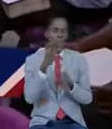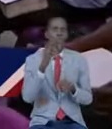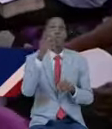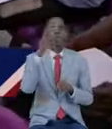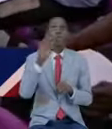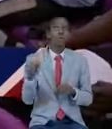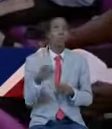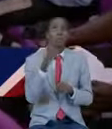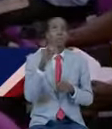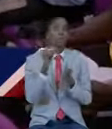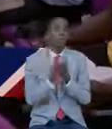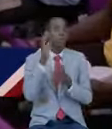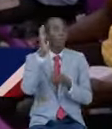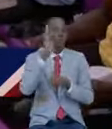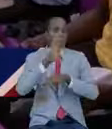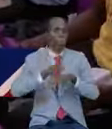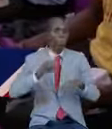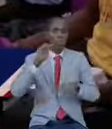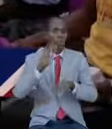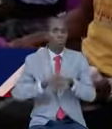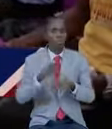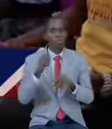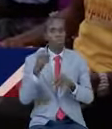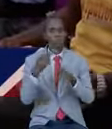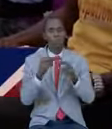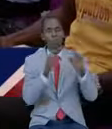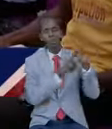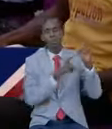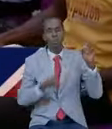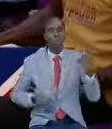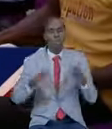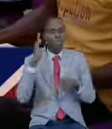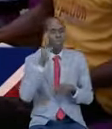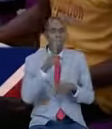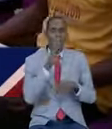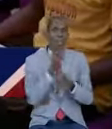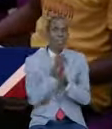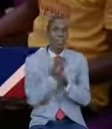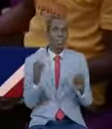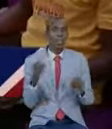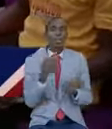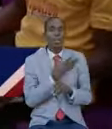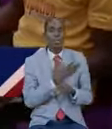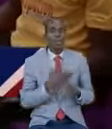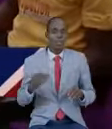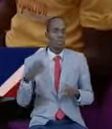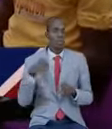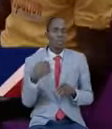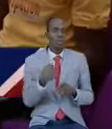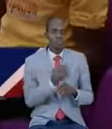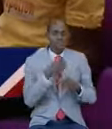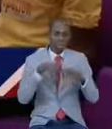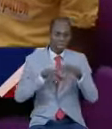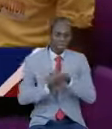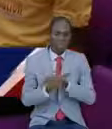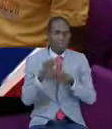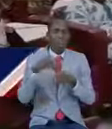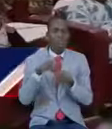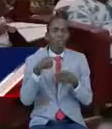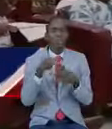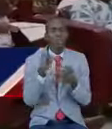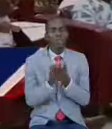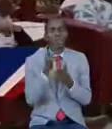shall call on the name of the Lord shall be saved. And we get into that promise.